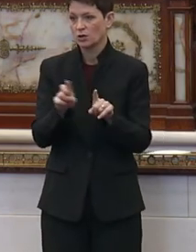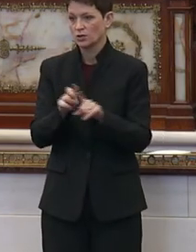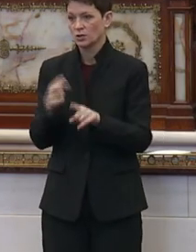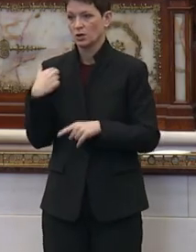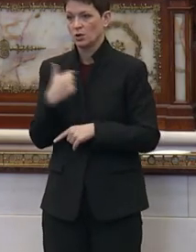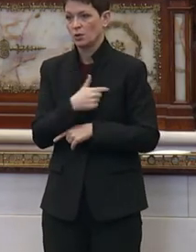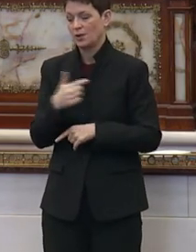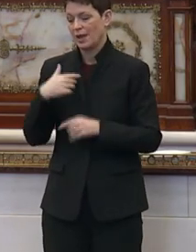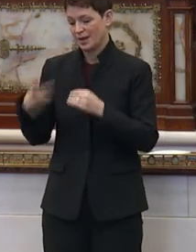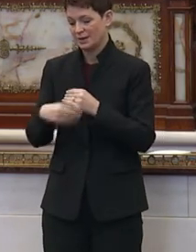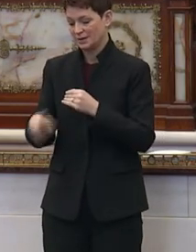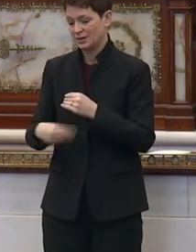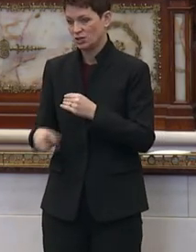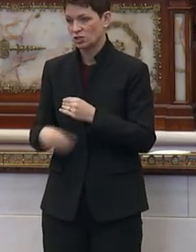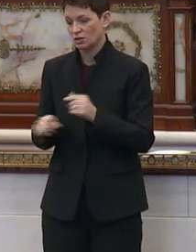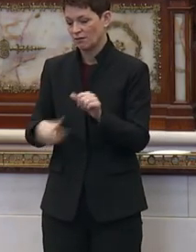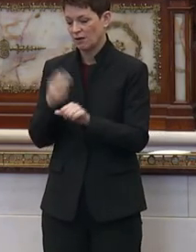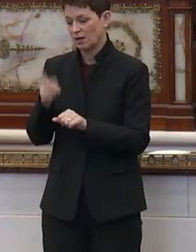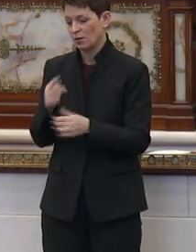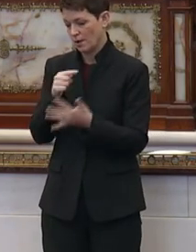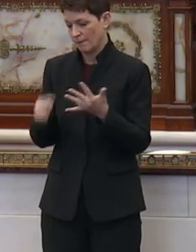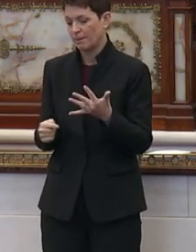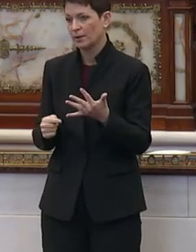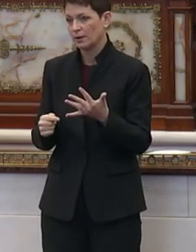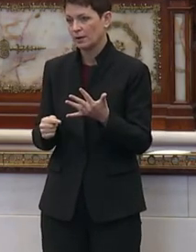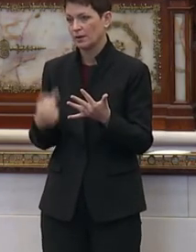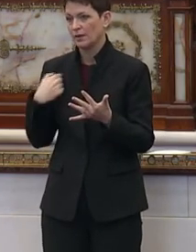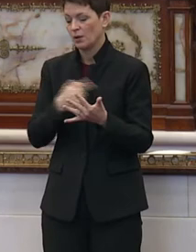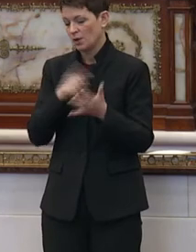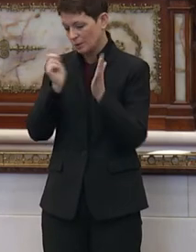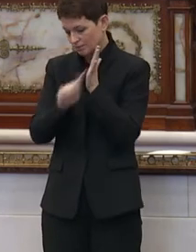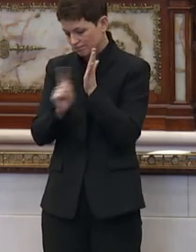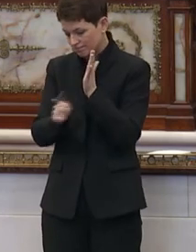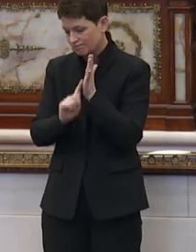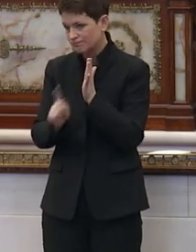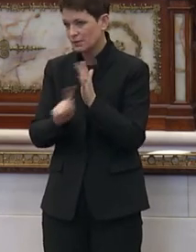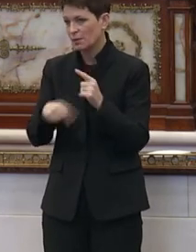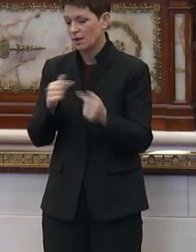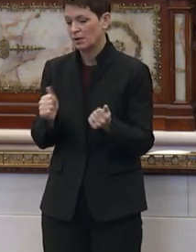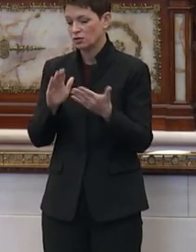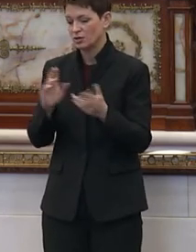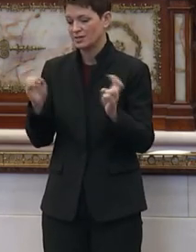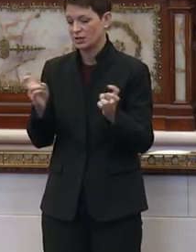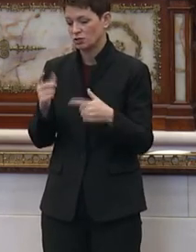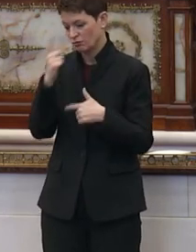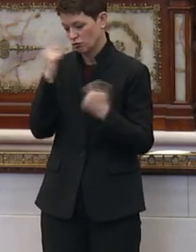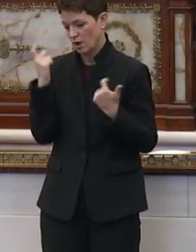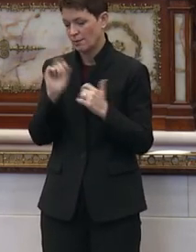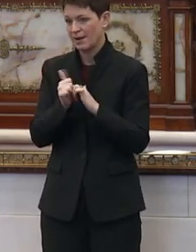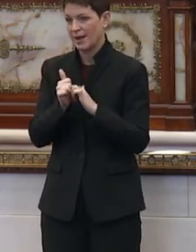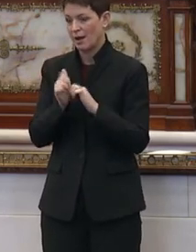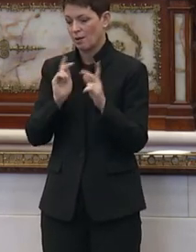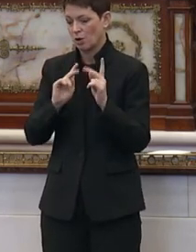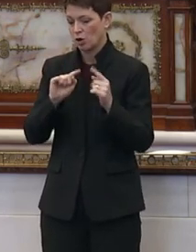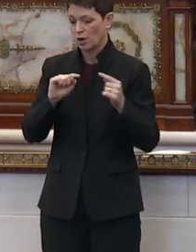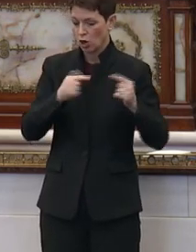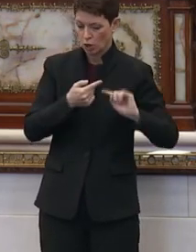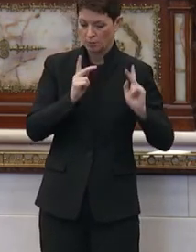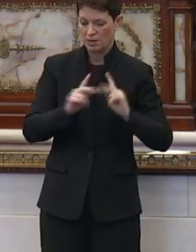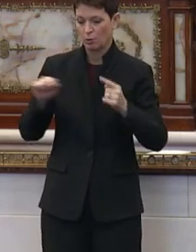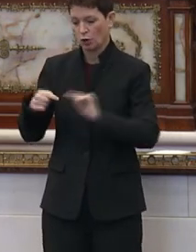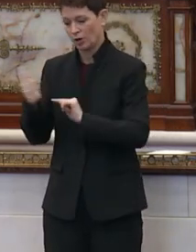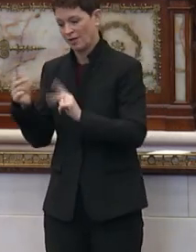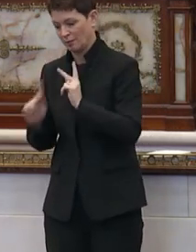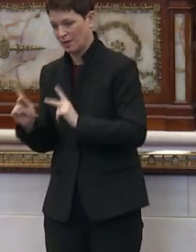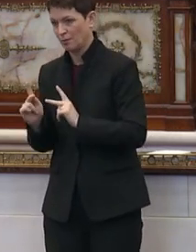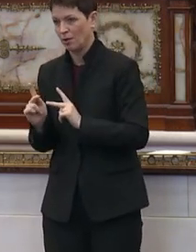some additional follow-up items that we're going to be looking at in terms of addressing the issue of trauma and how hurt people,